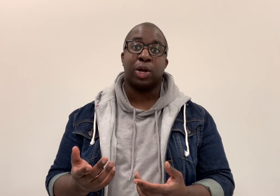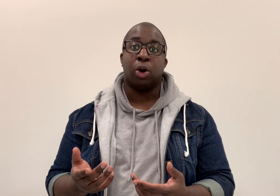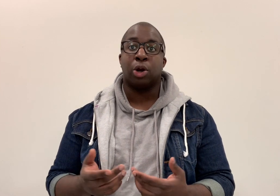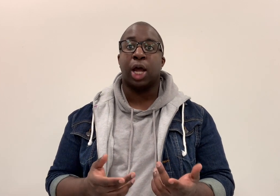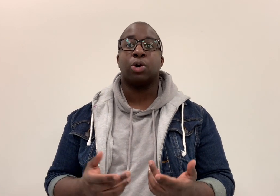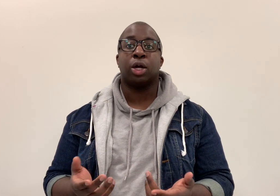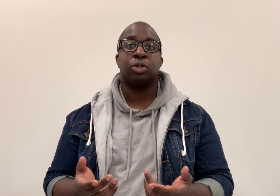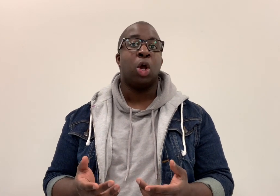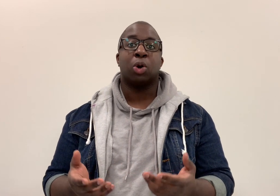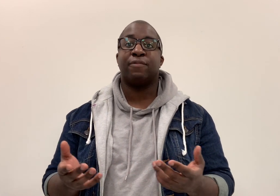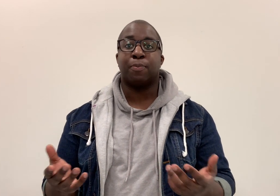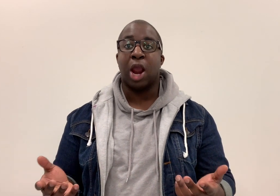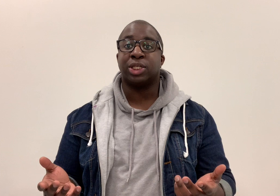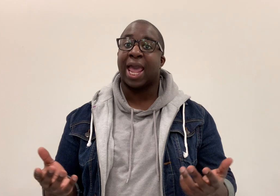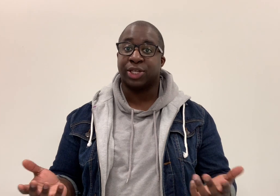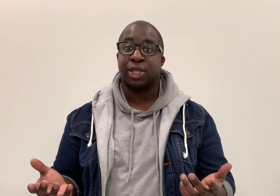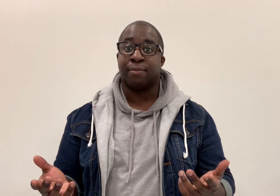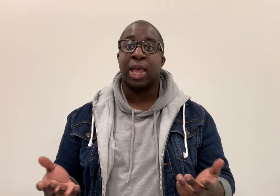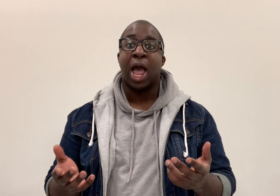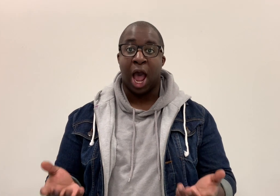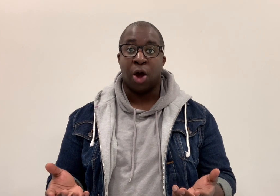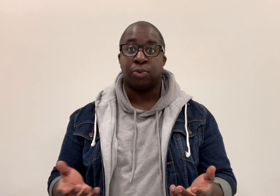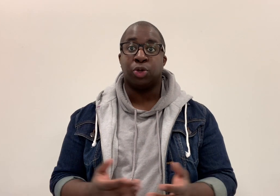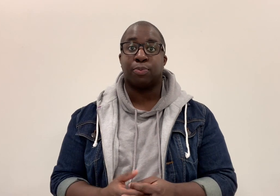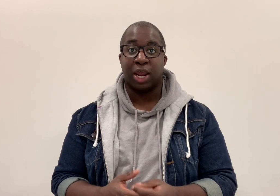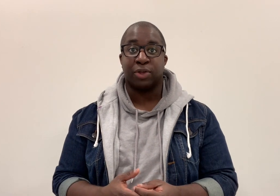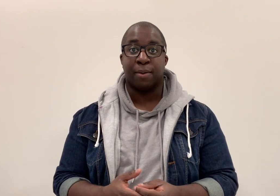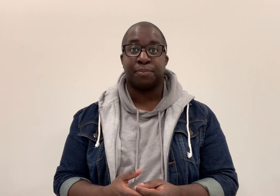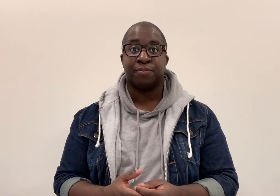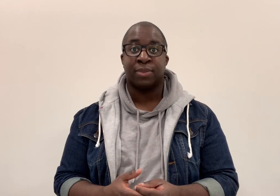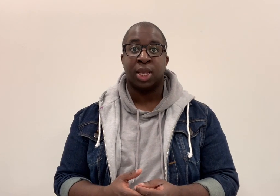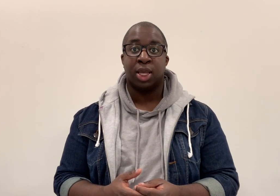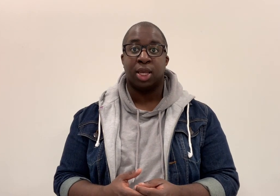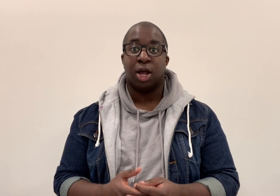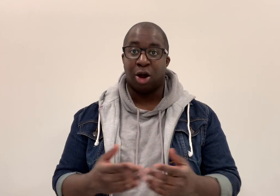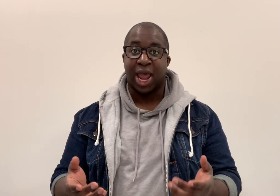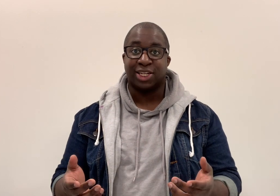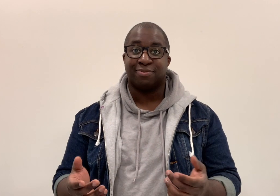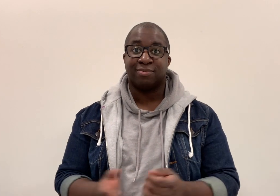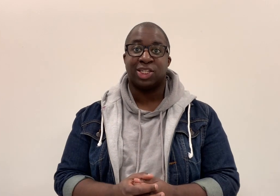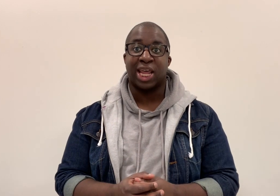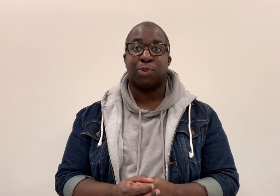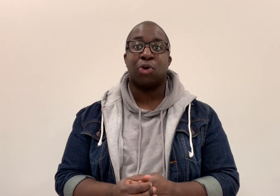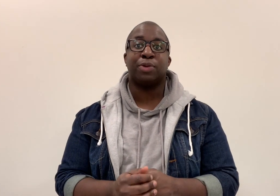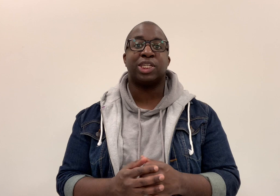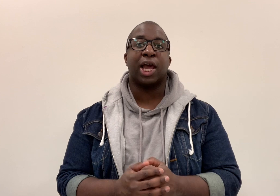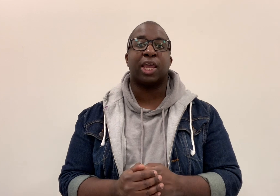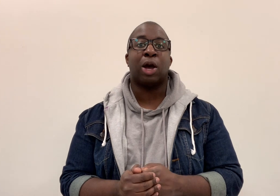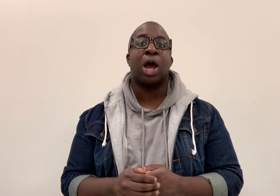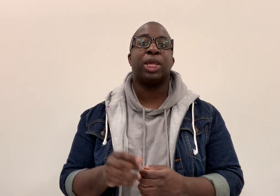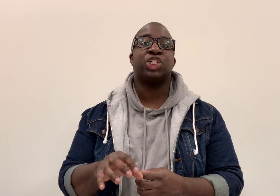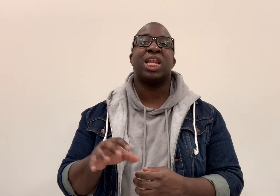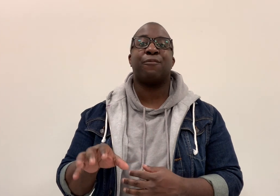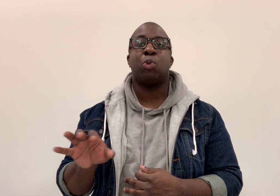your grandpa or your aunt or uncle or even your parents and ask them how you can pray for them. All right, today we're going to be